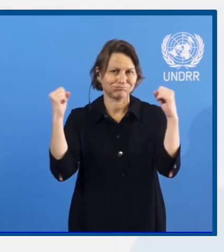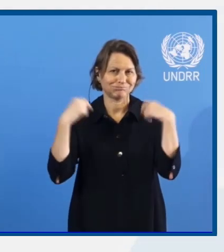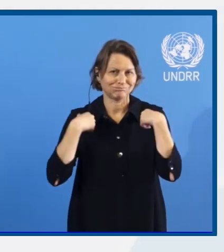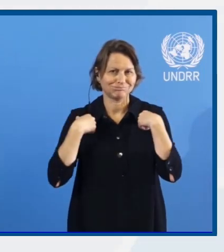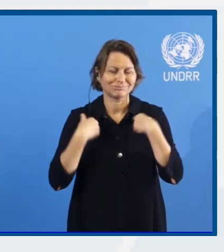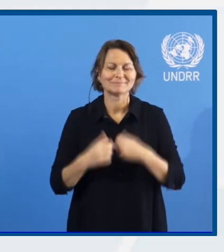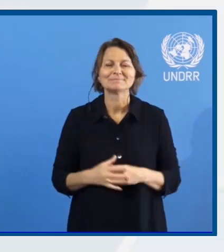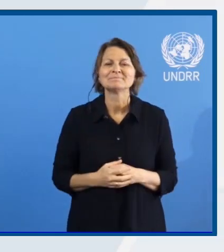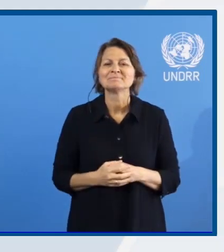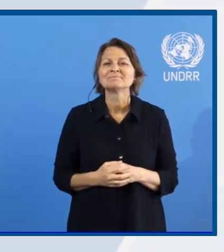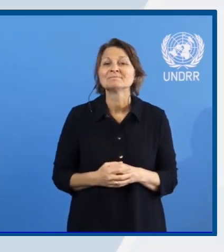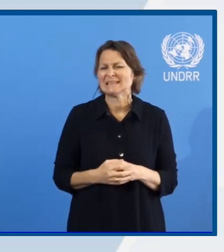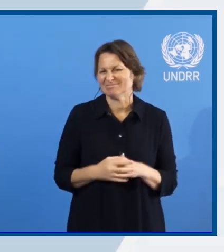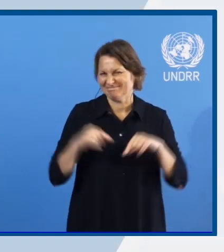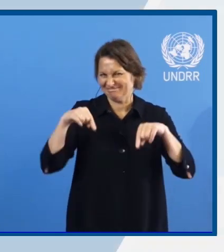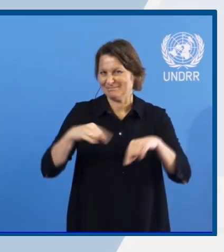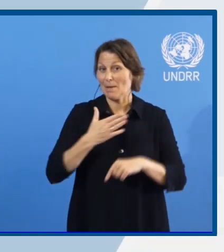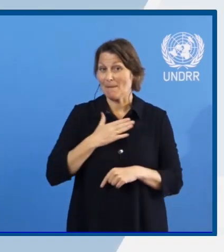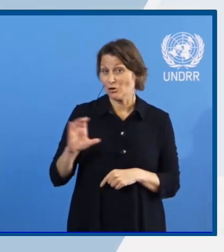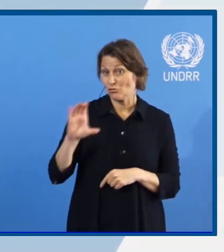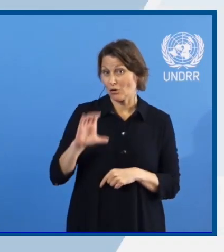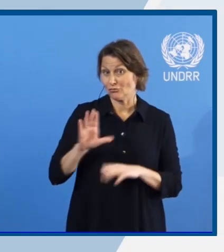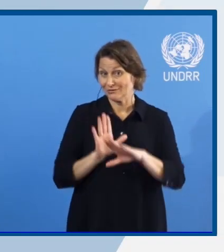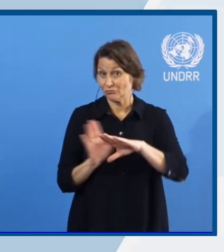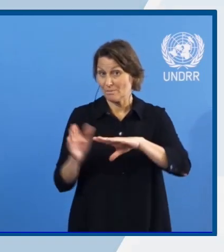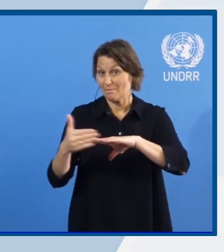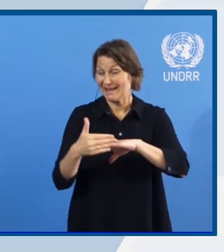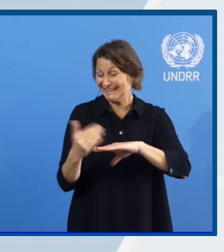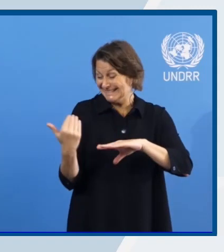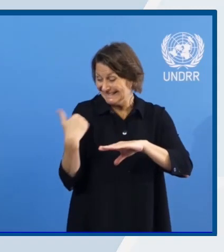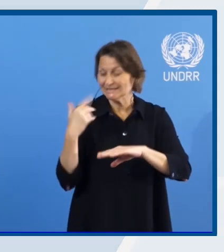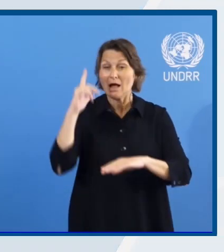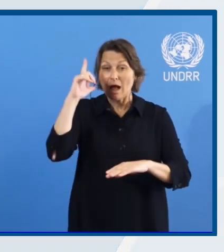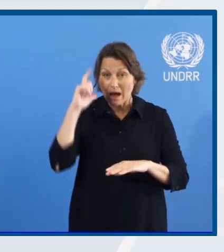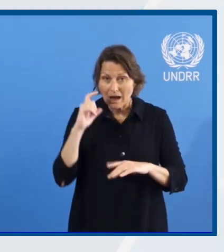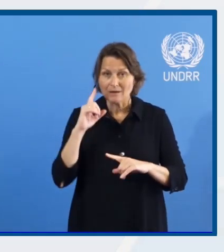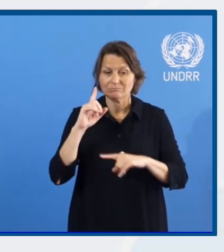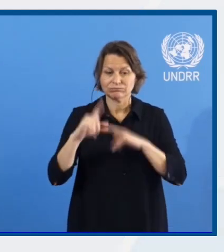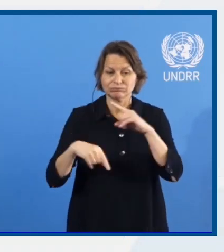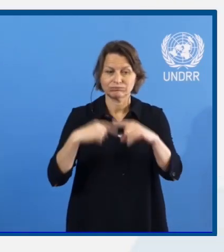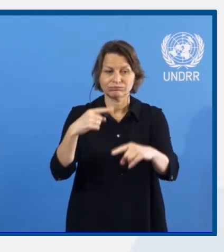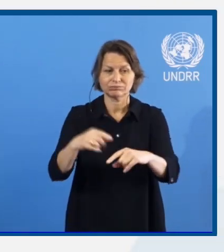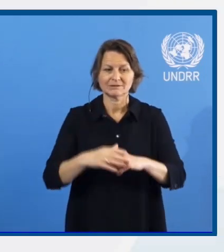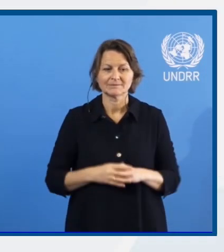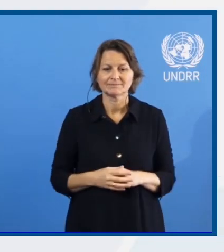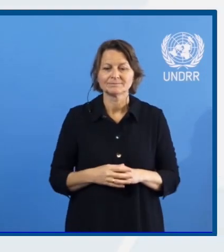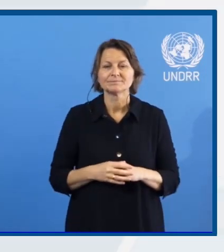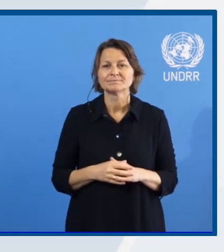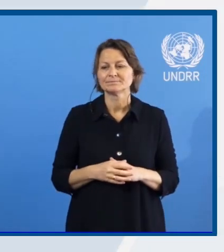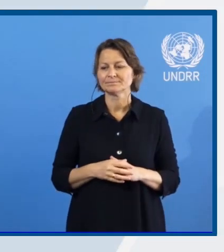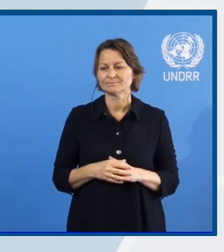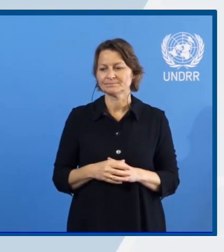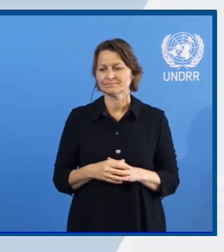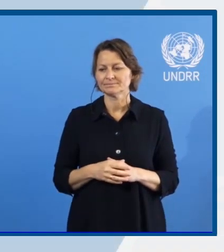just embarked on this particular process. And so this is we have just launched the project. And so